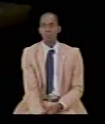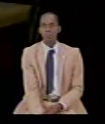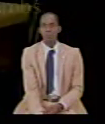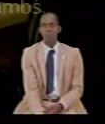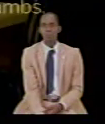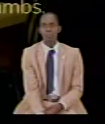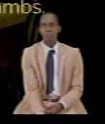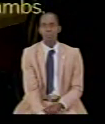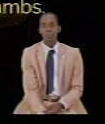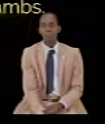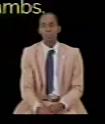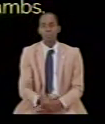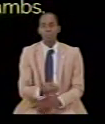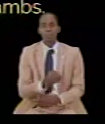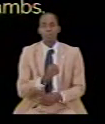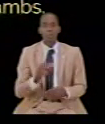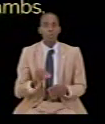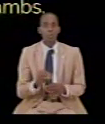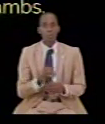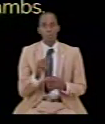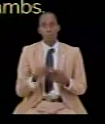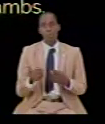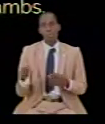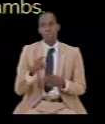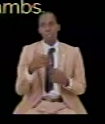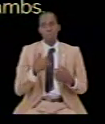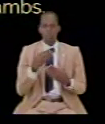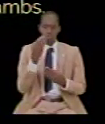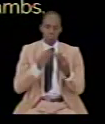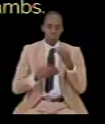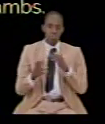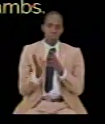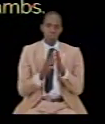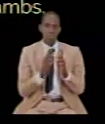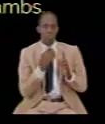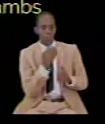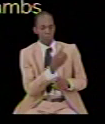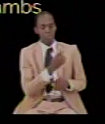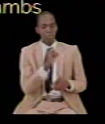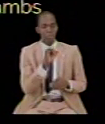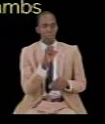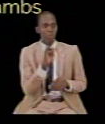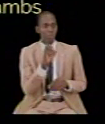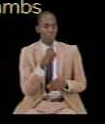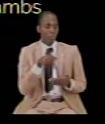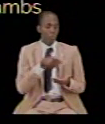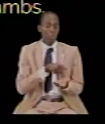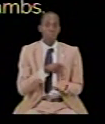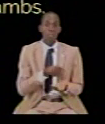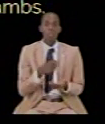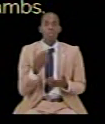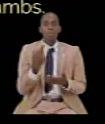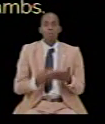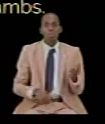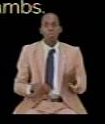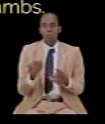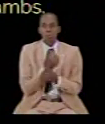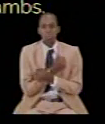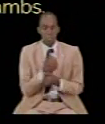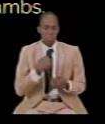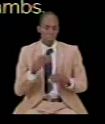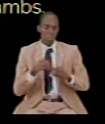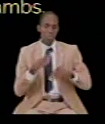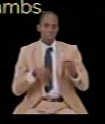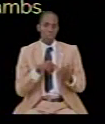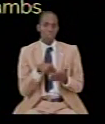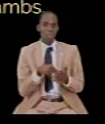So, when they are dying, Jesus says to Simon Peter, Simon, son of Jonas, lovest thou me more than these?